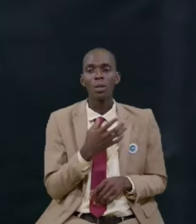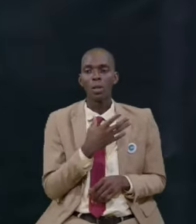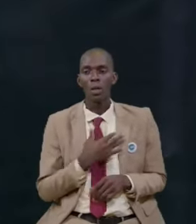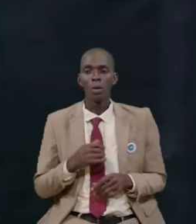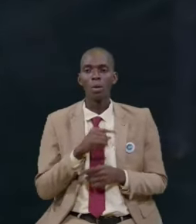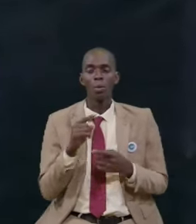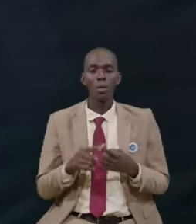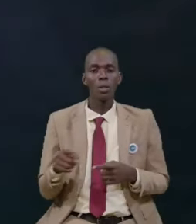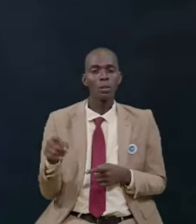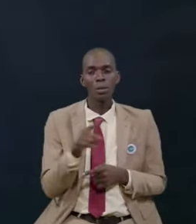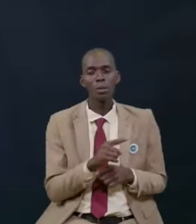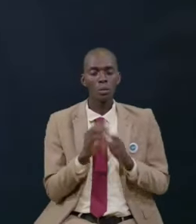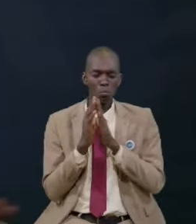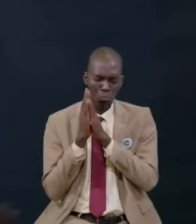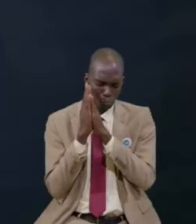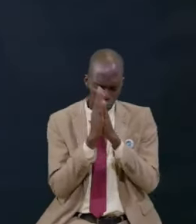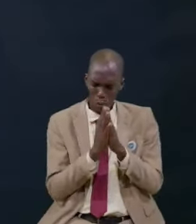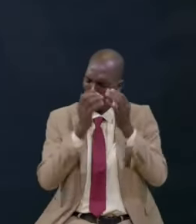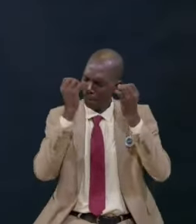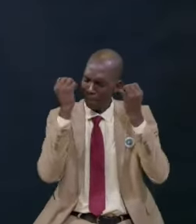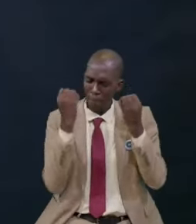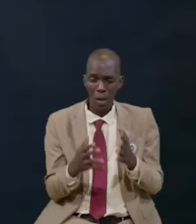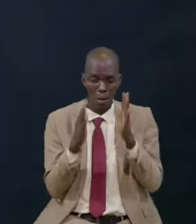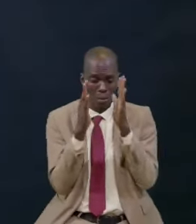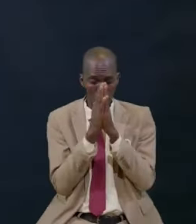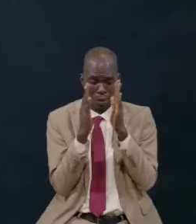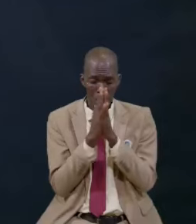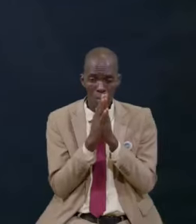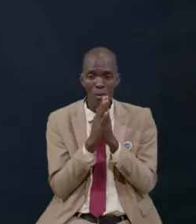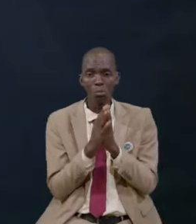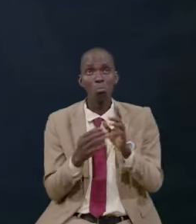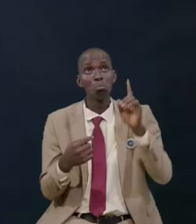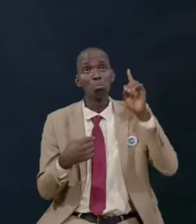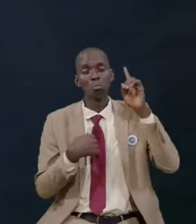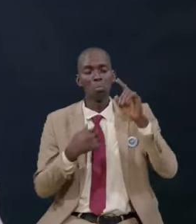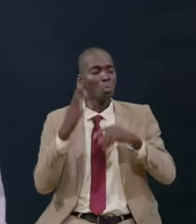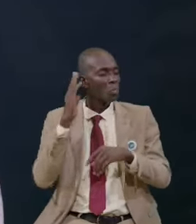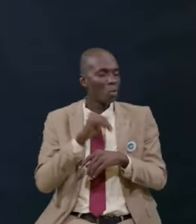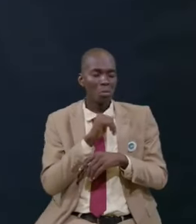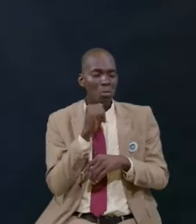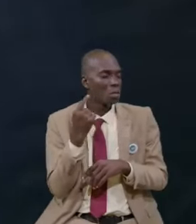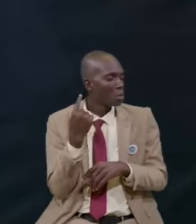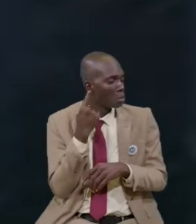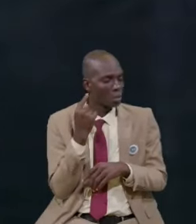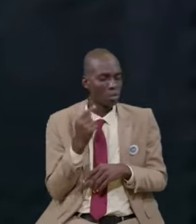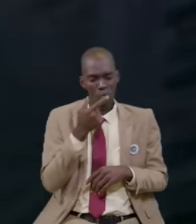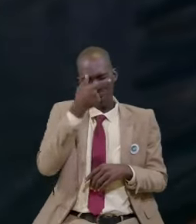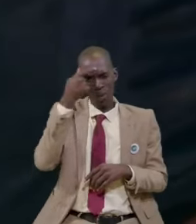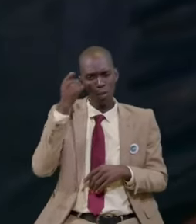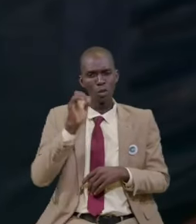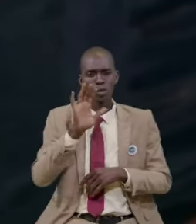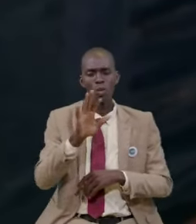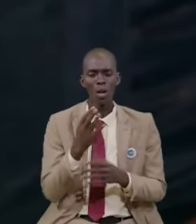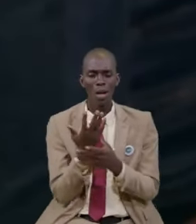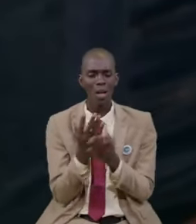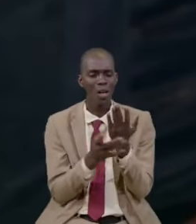many prayers, I will not hear. Your hands are full of